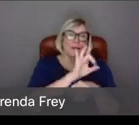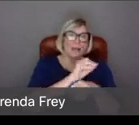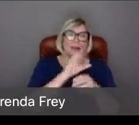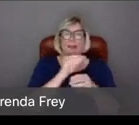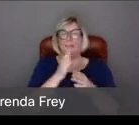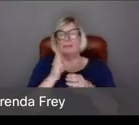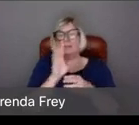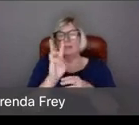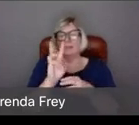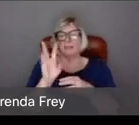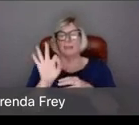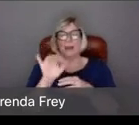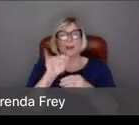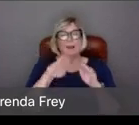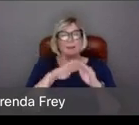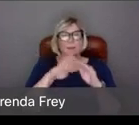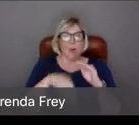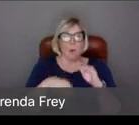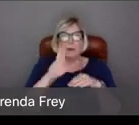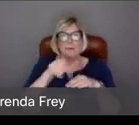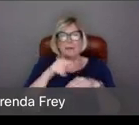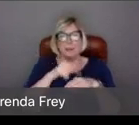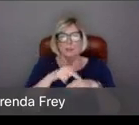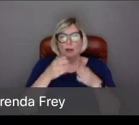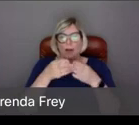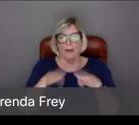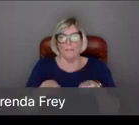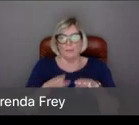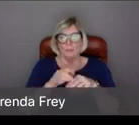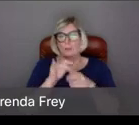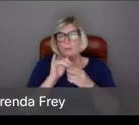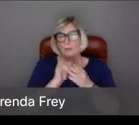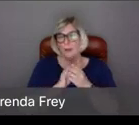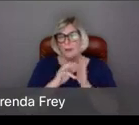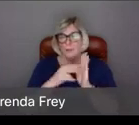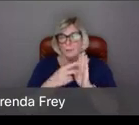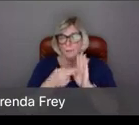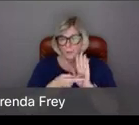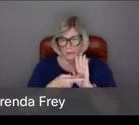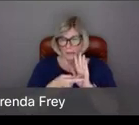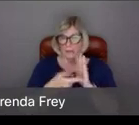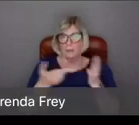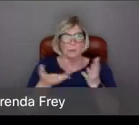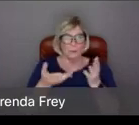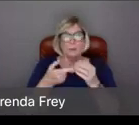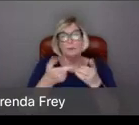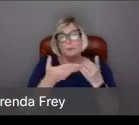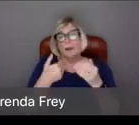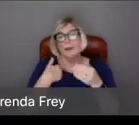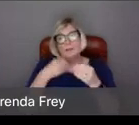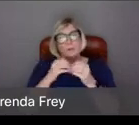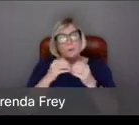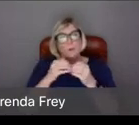And this is below the national average. So this is going to say that you may have a more difficult